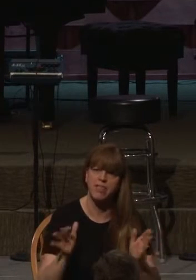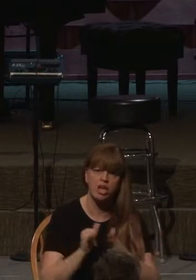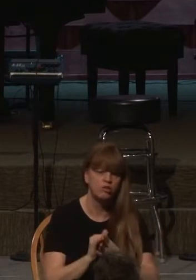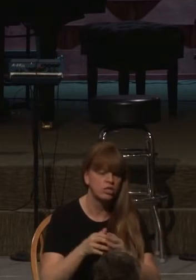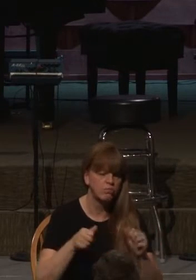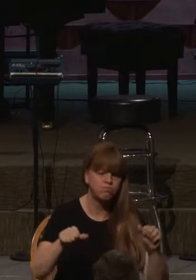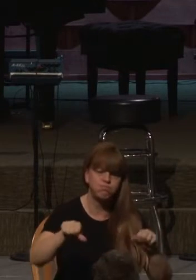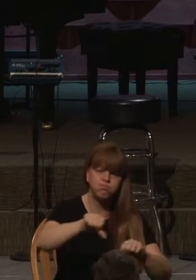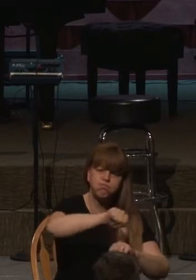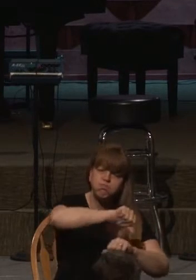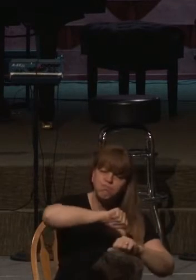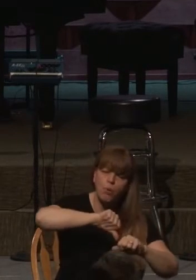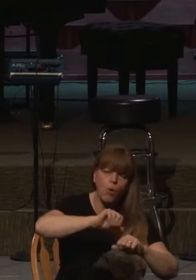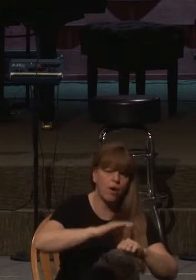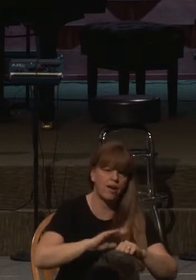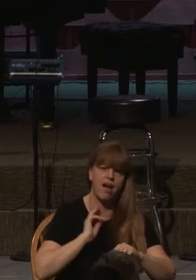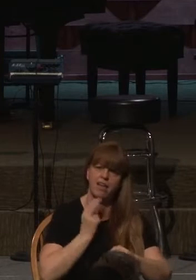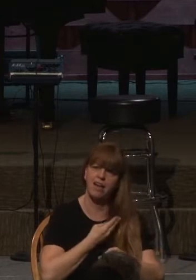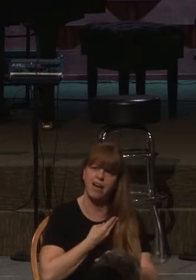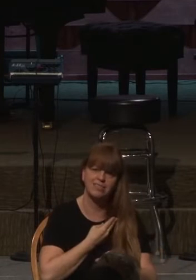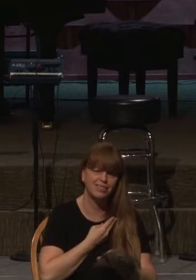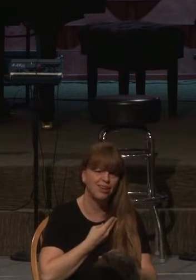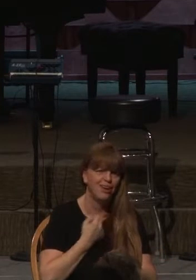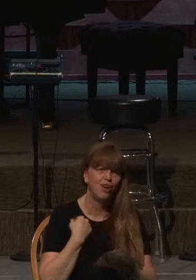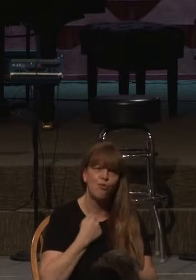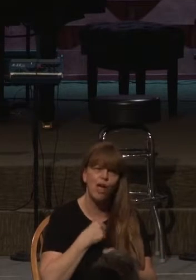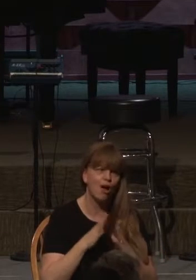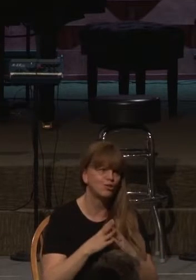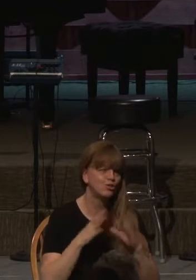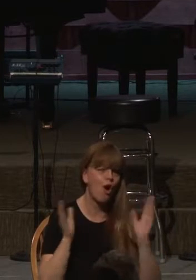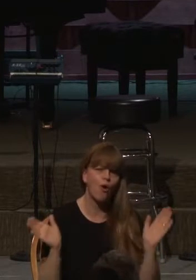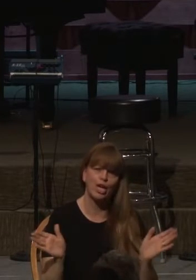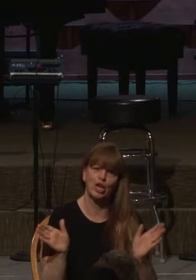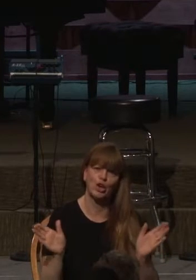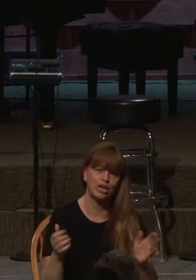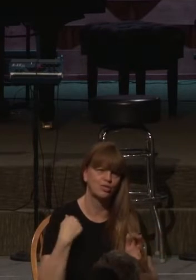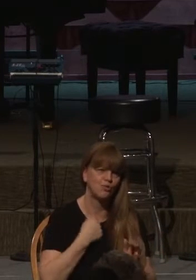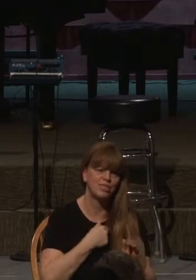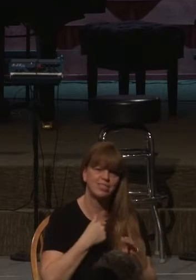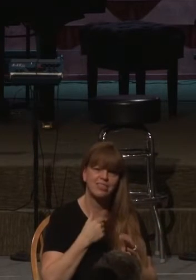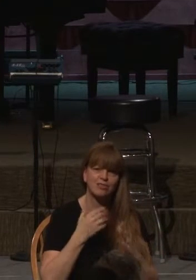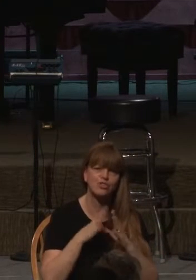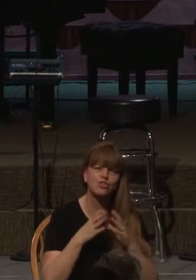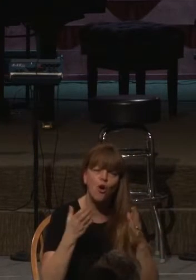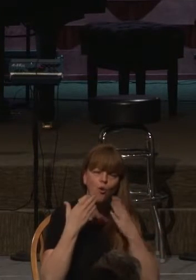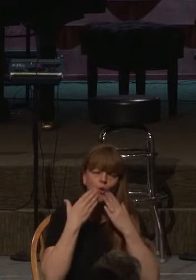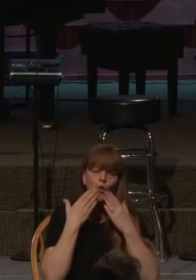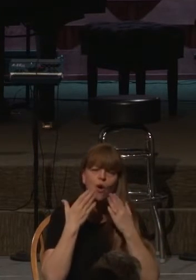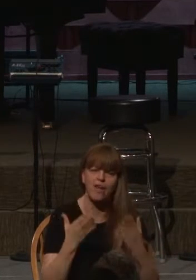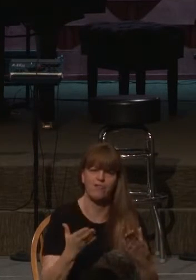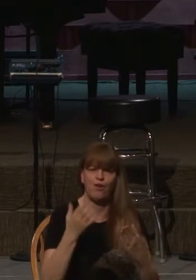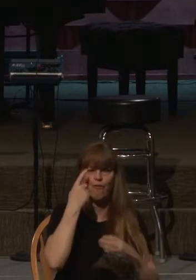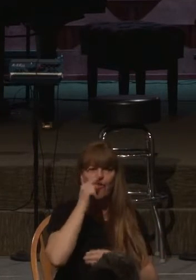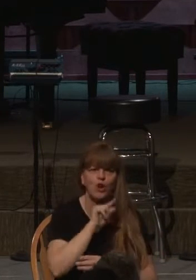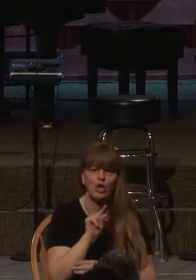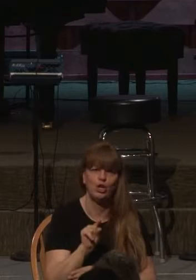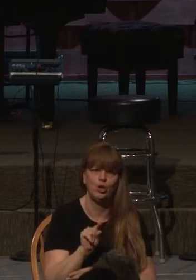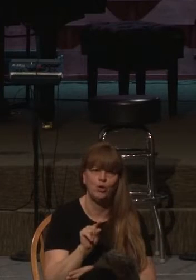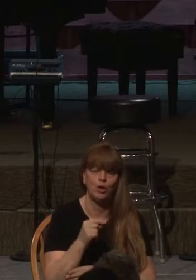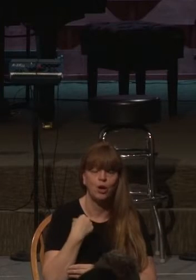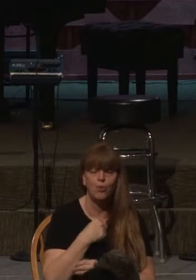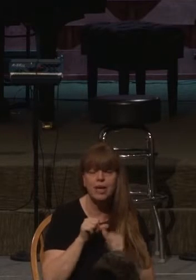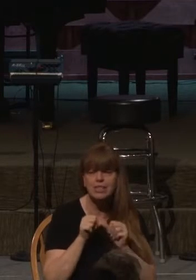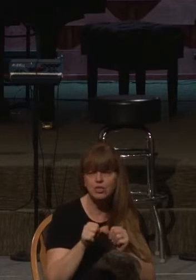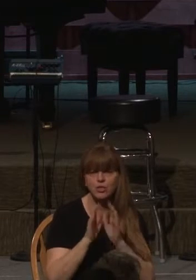on us week after week, and we are just so encouraged by that, and we continue to be grateful for you. We continue to